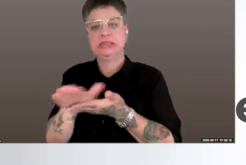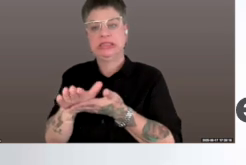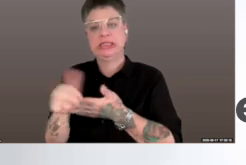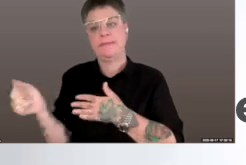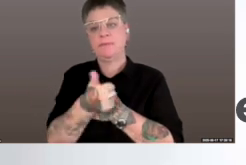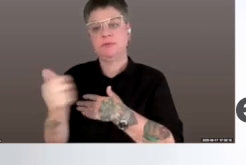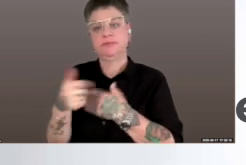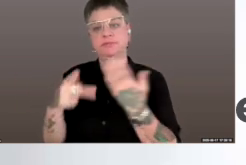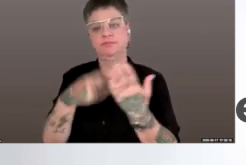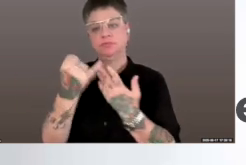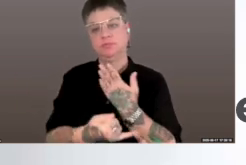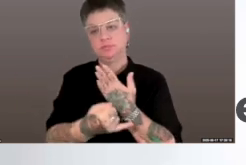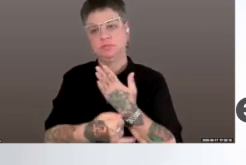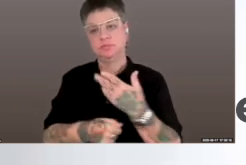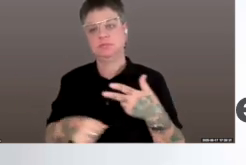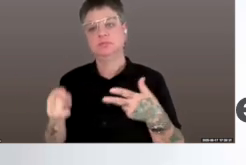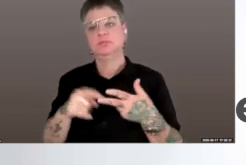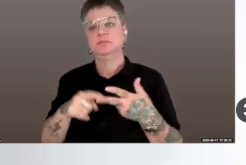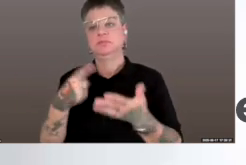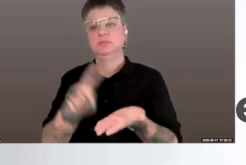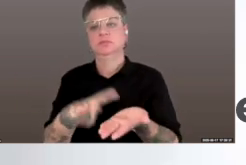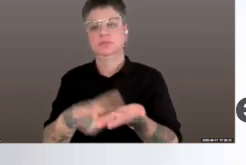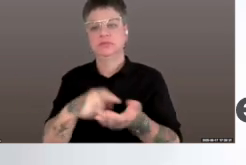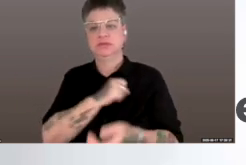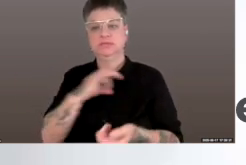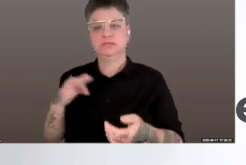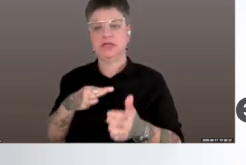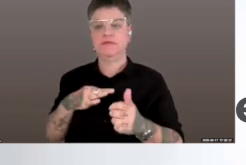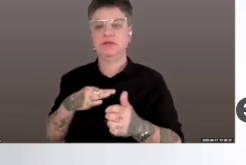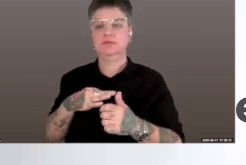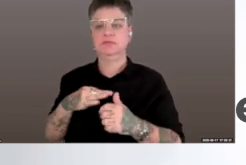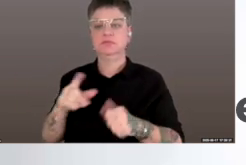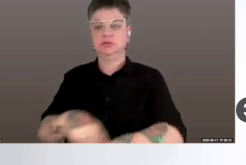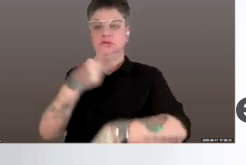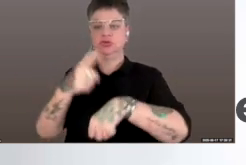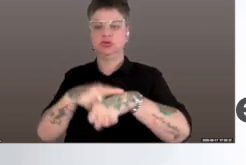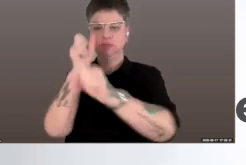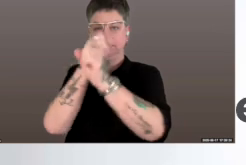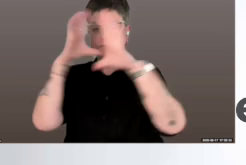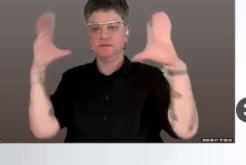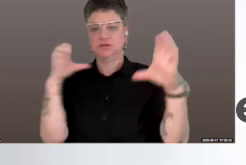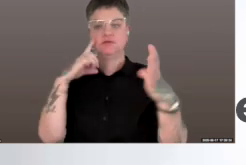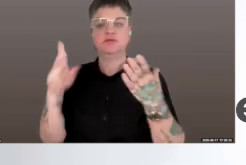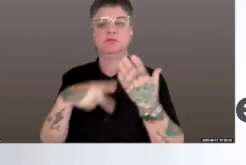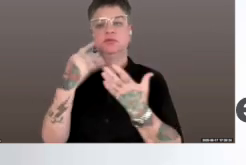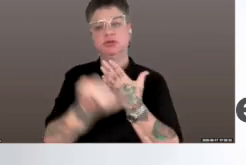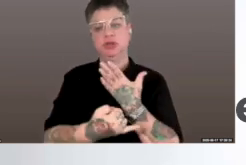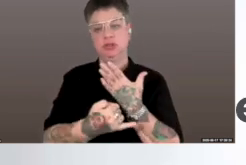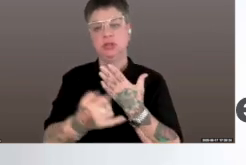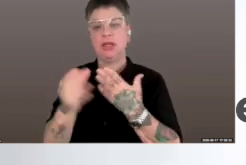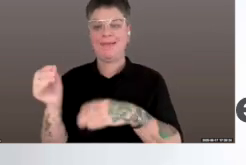this presentation as Disadvantaged Community Pilots or simply pilots. In the fiscal